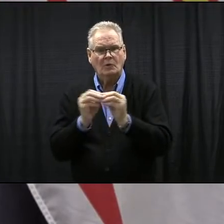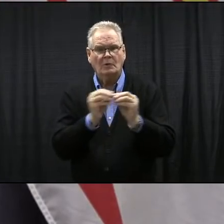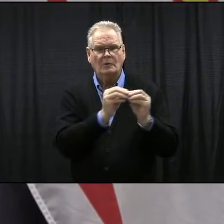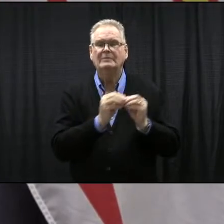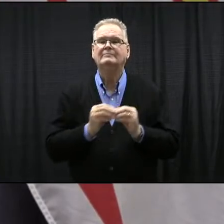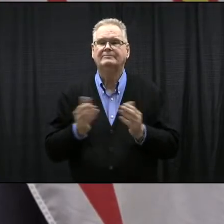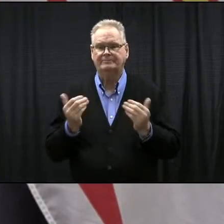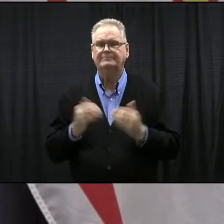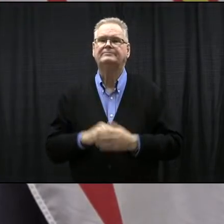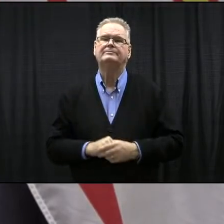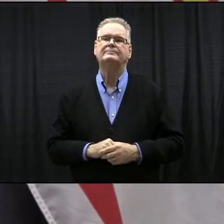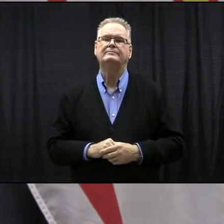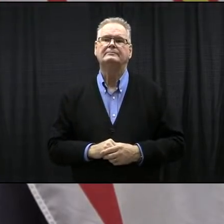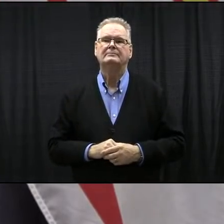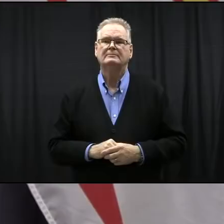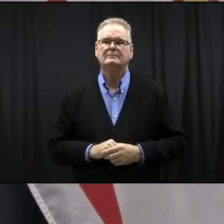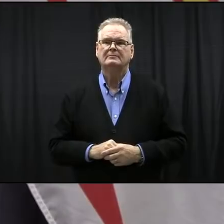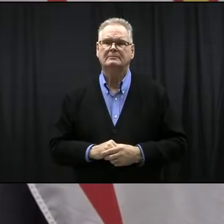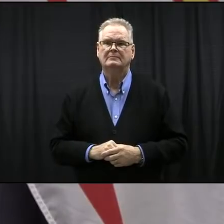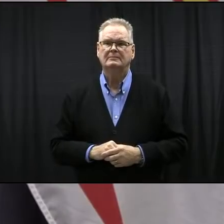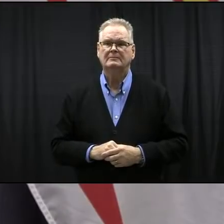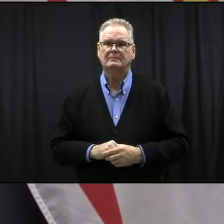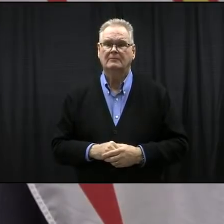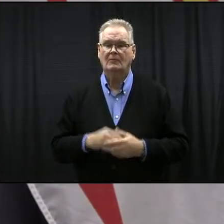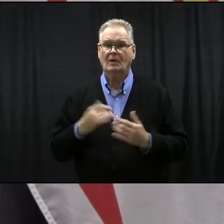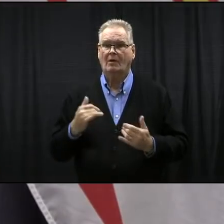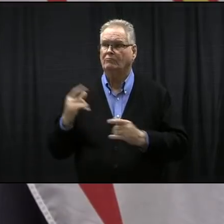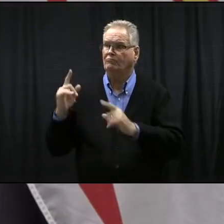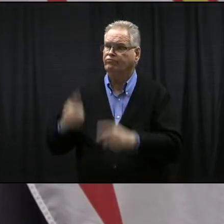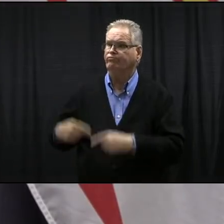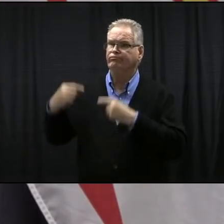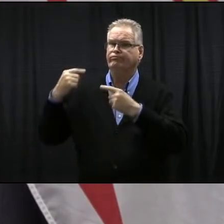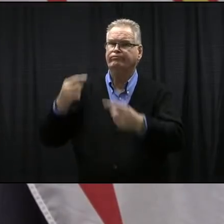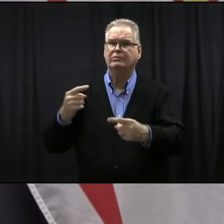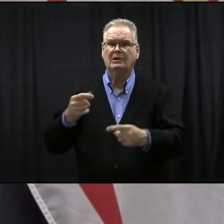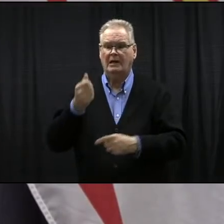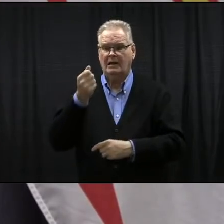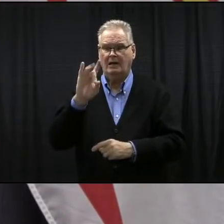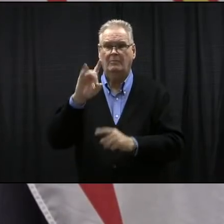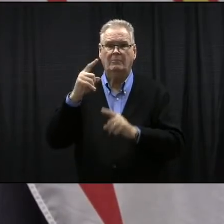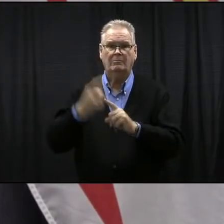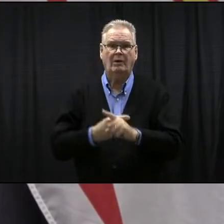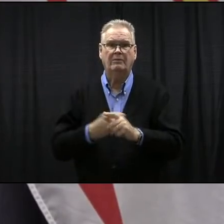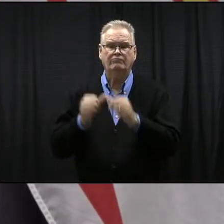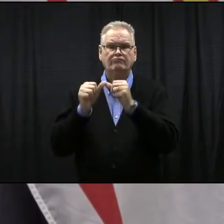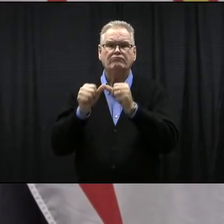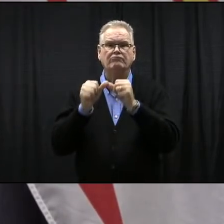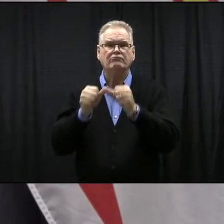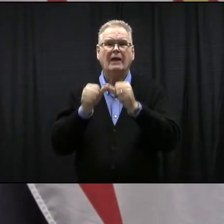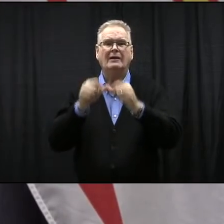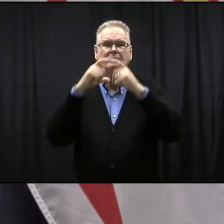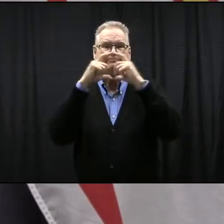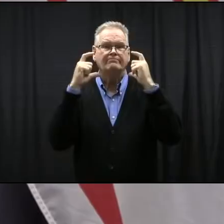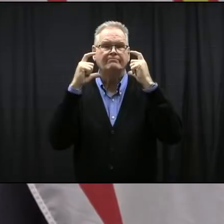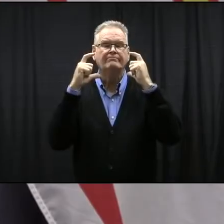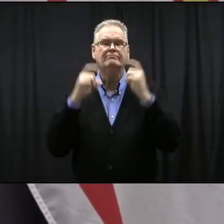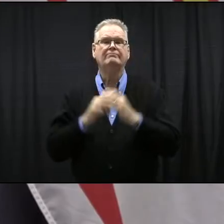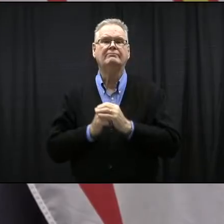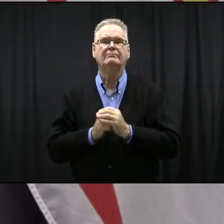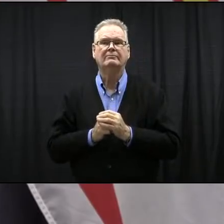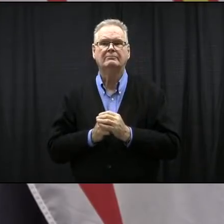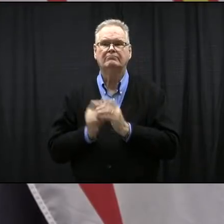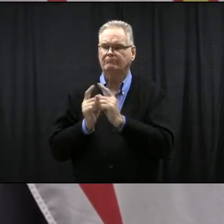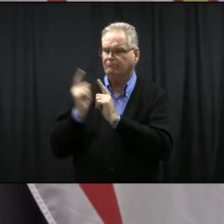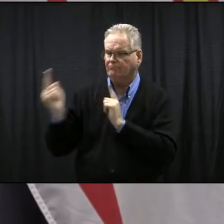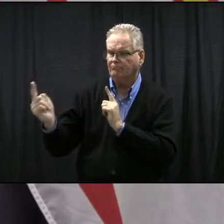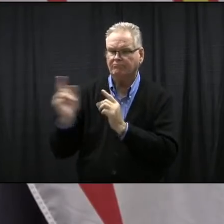have been for the last 18 months. So wear your mask in indoor public places, physically distance from those who are not your close contacts when